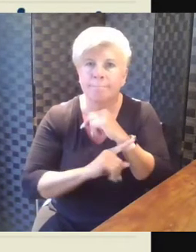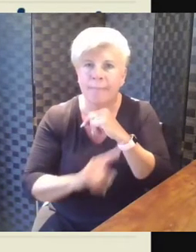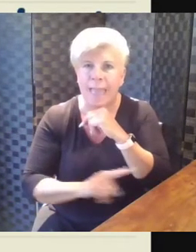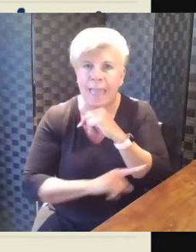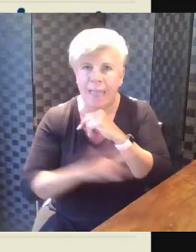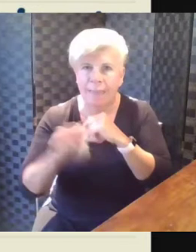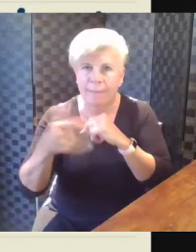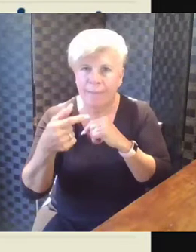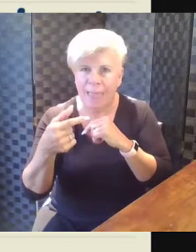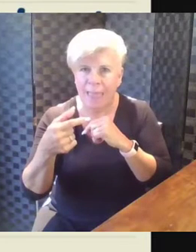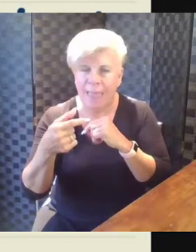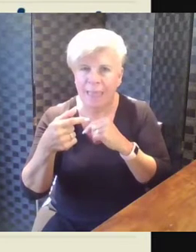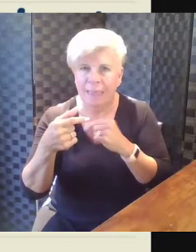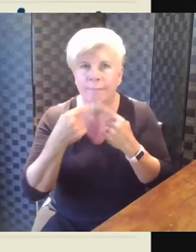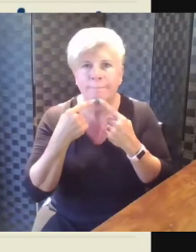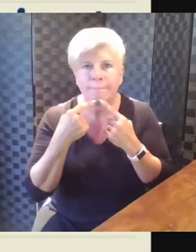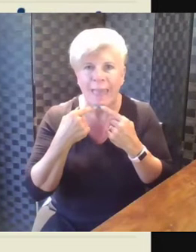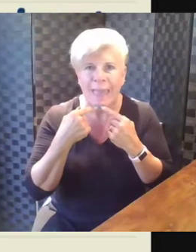bag.